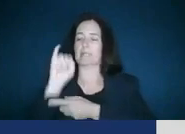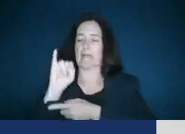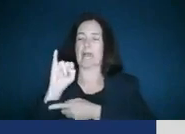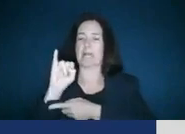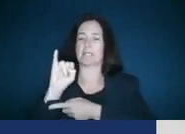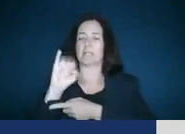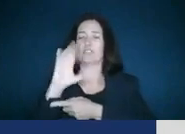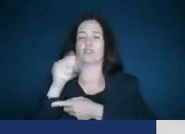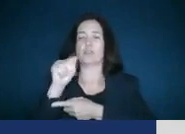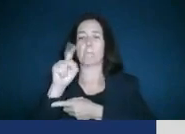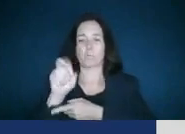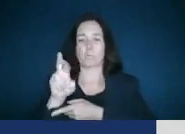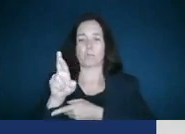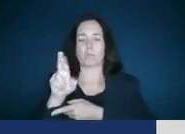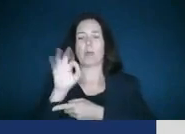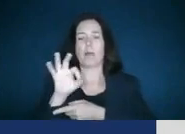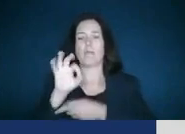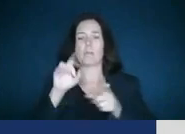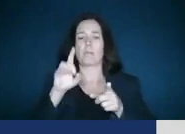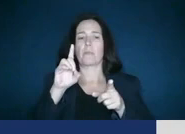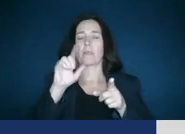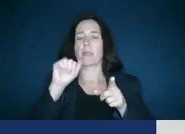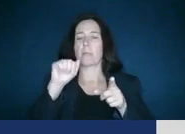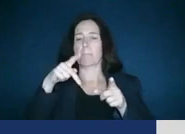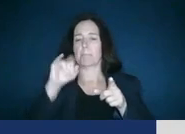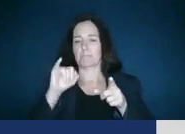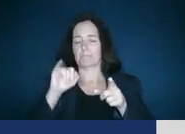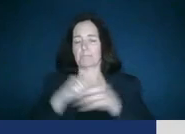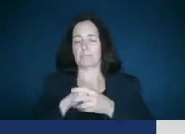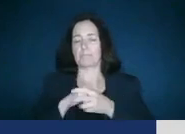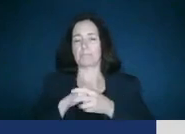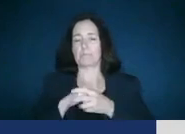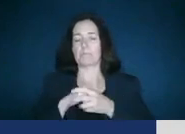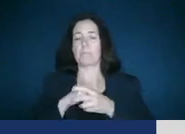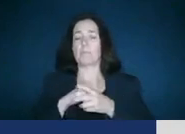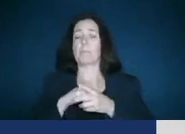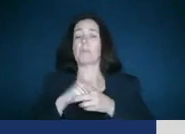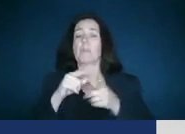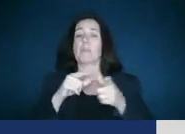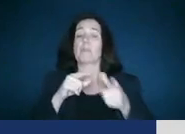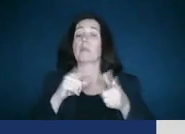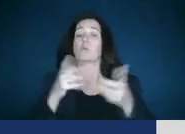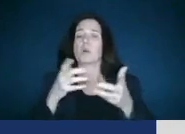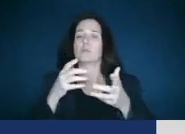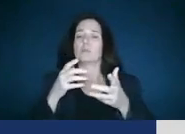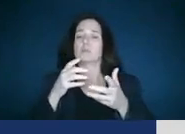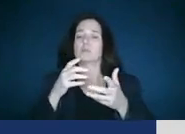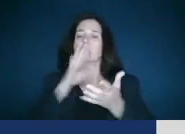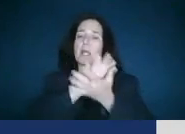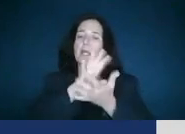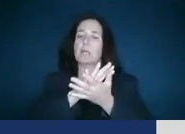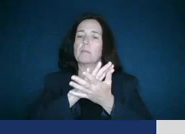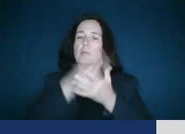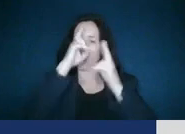PSI chapter of Delta Alpha Pi. It's described as an academic honor society that